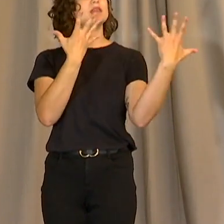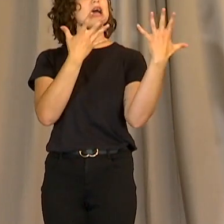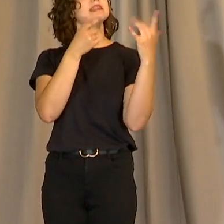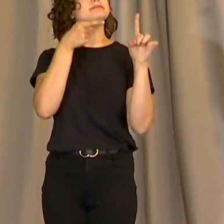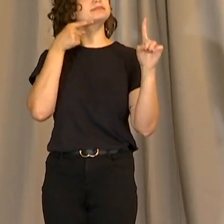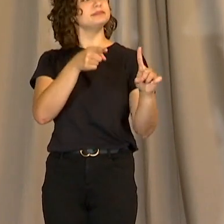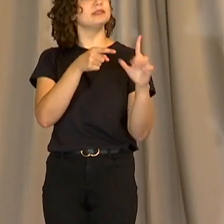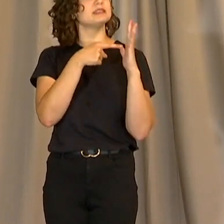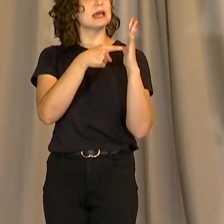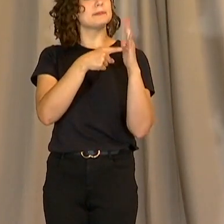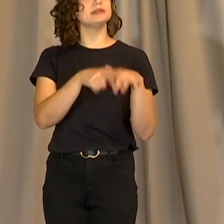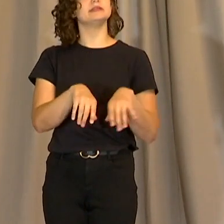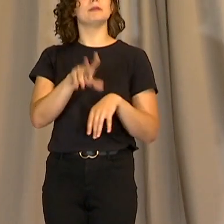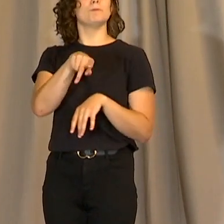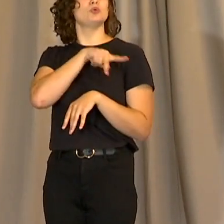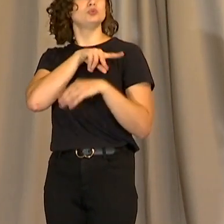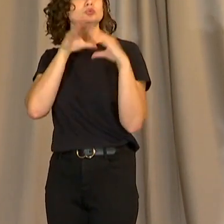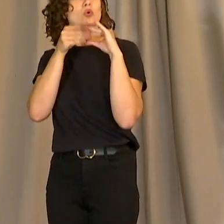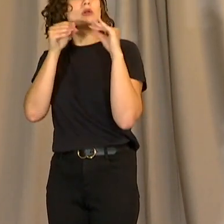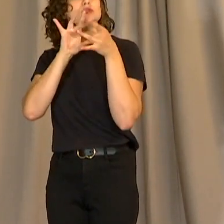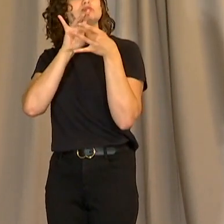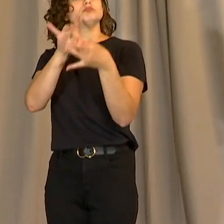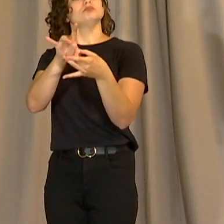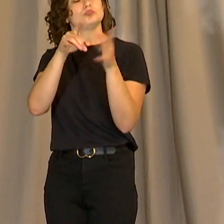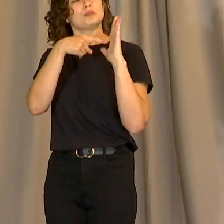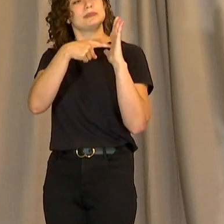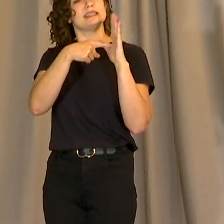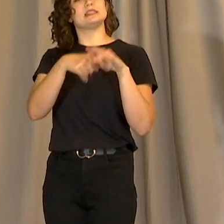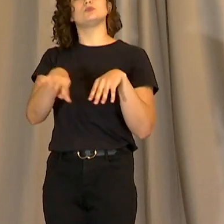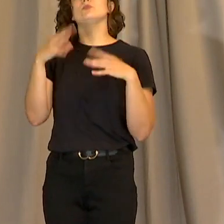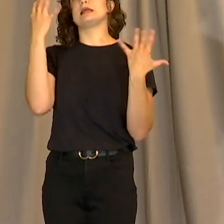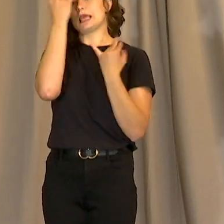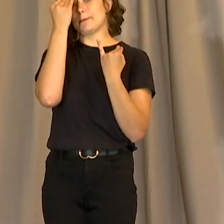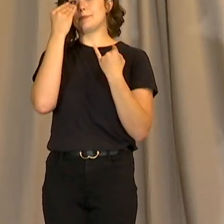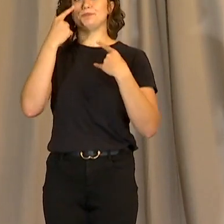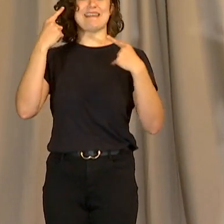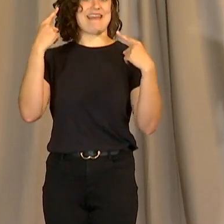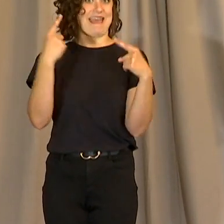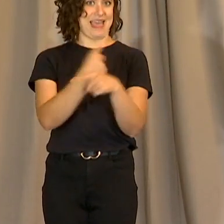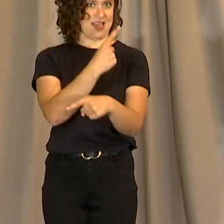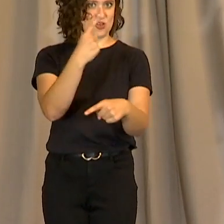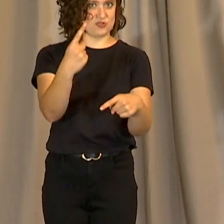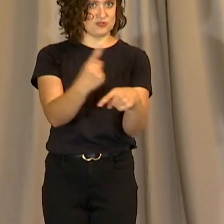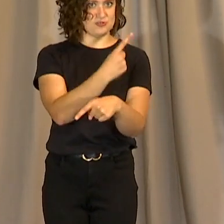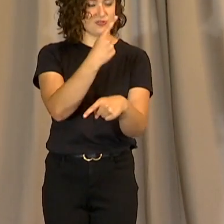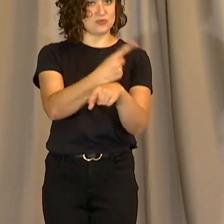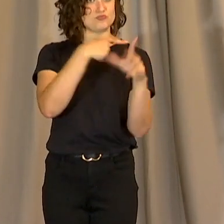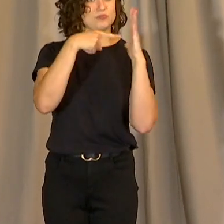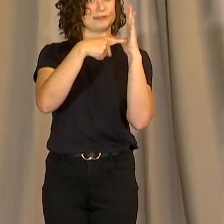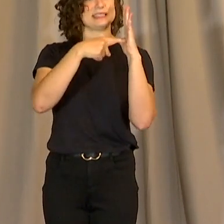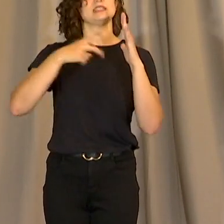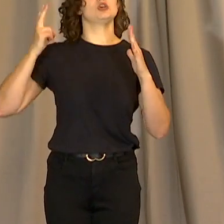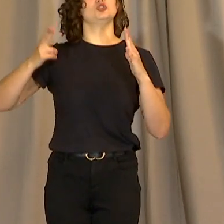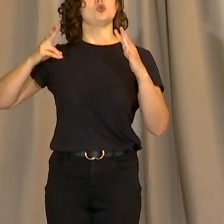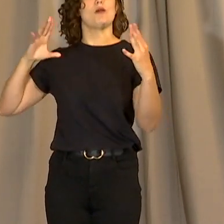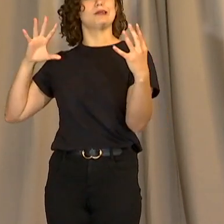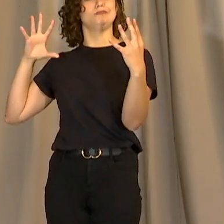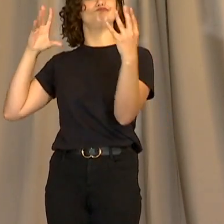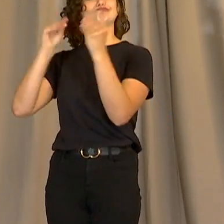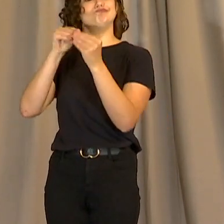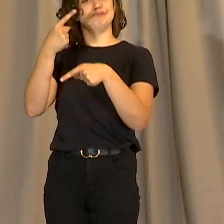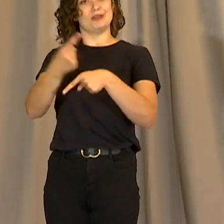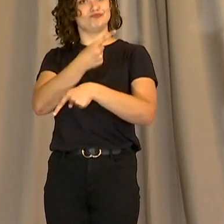around representation. And as we think about accurate and appropriate representation, historically